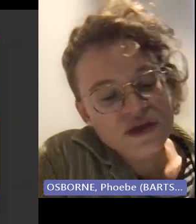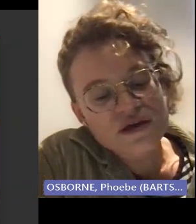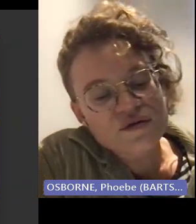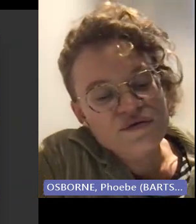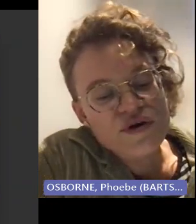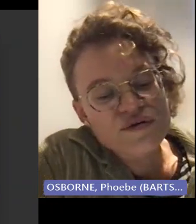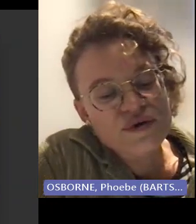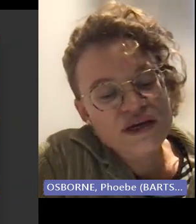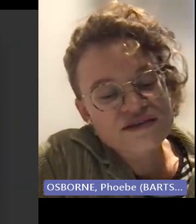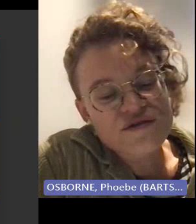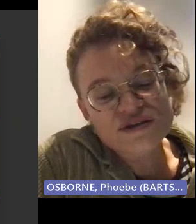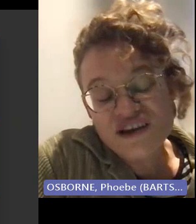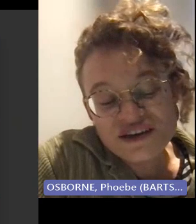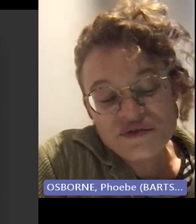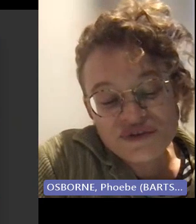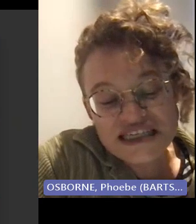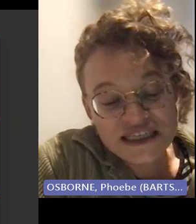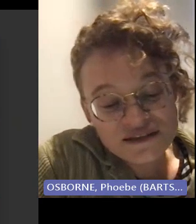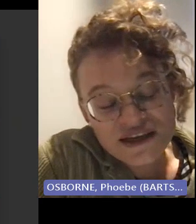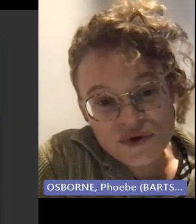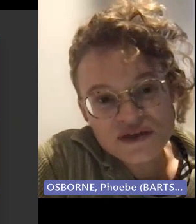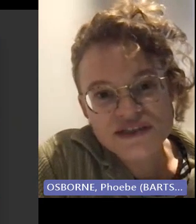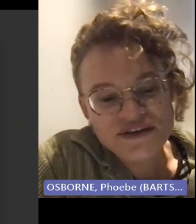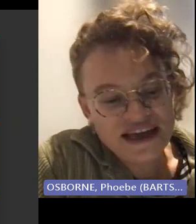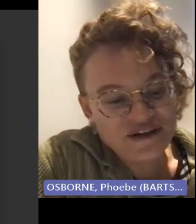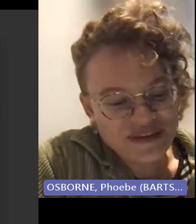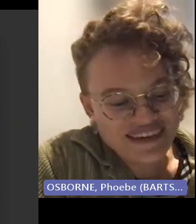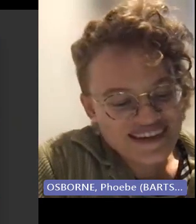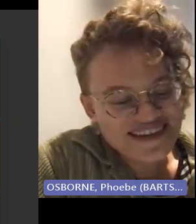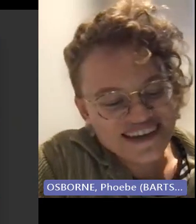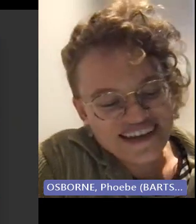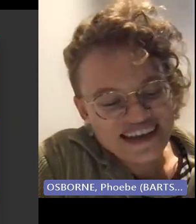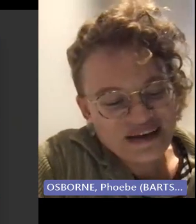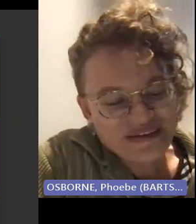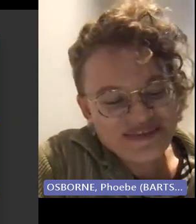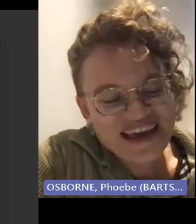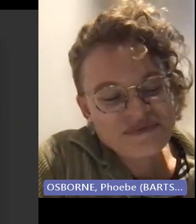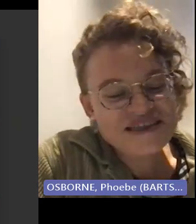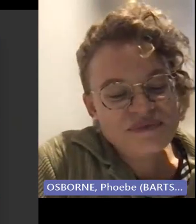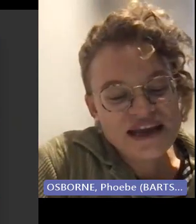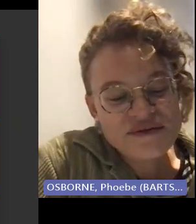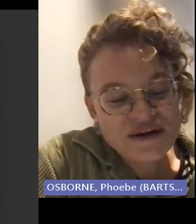SLCN. Although it's not designed for reading, it will definitely help with this.